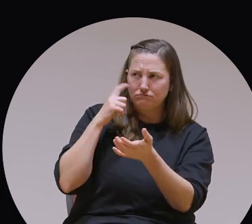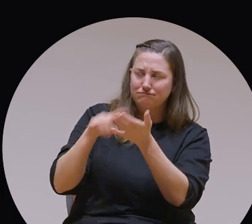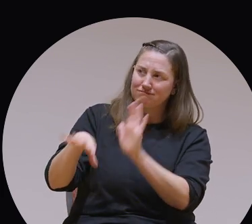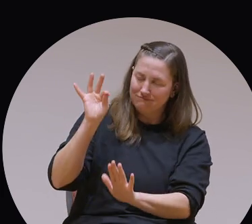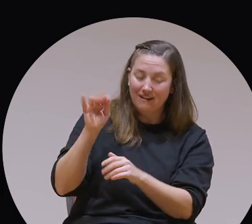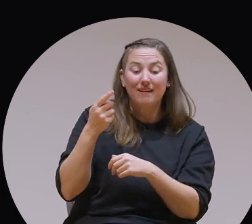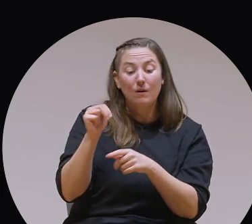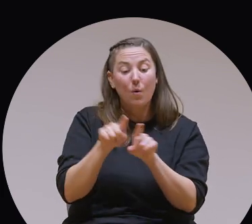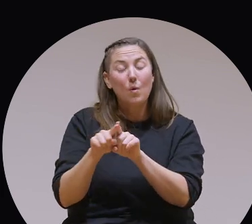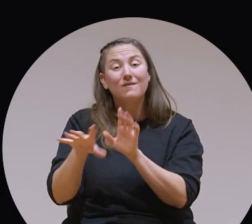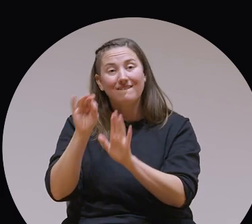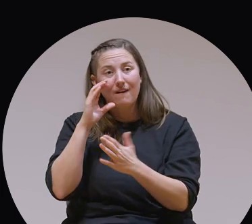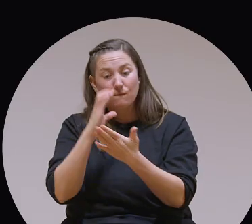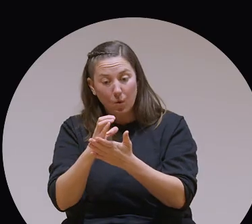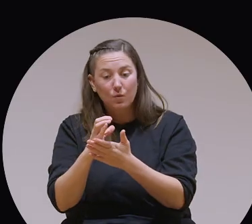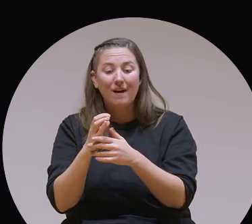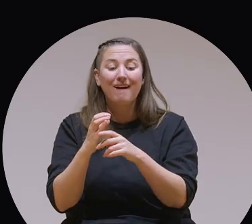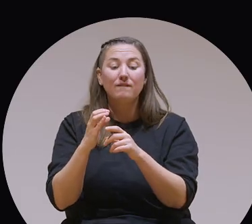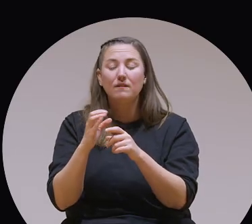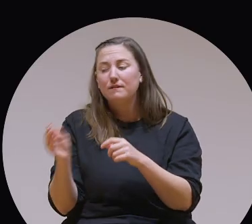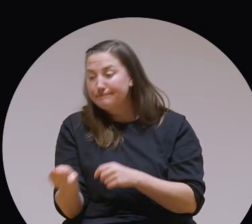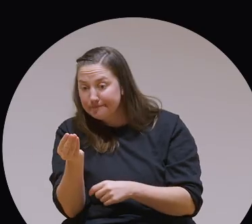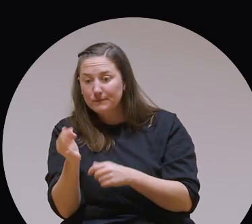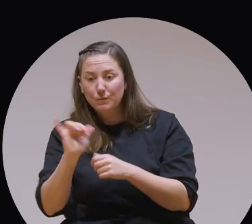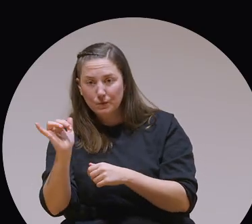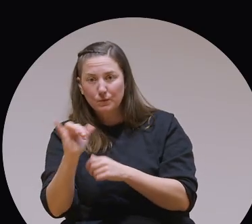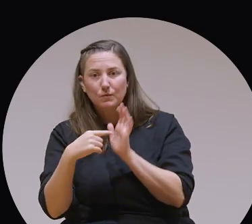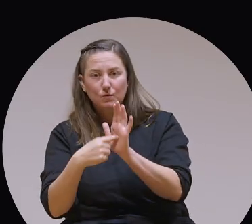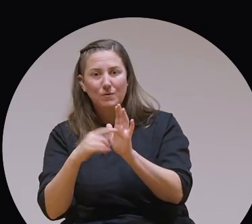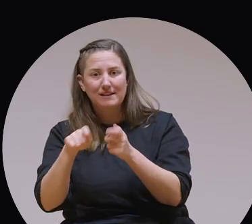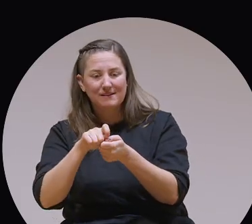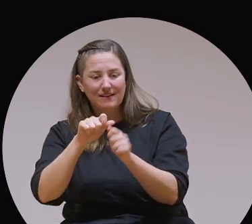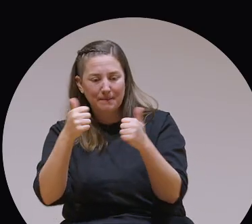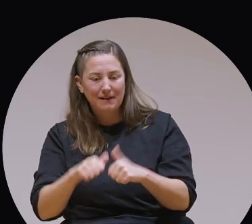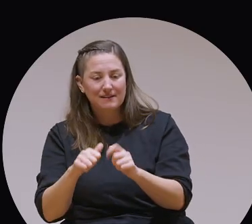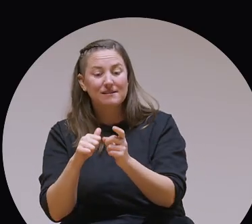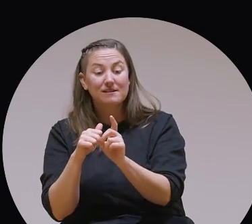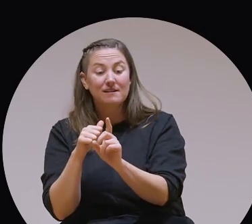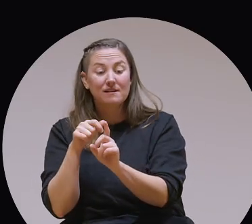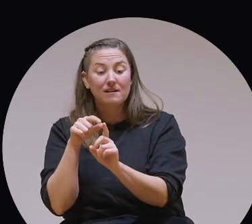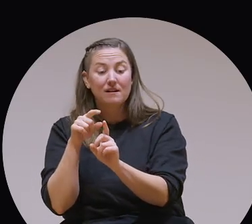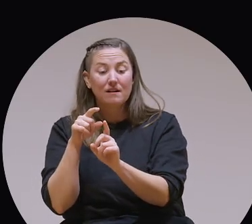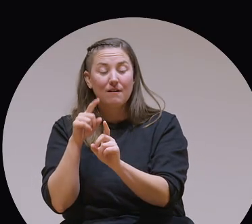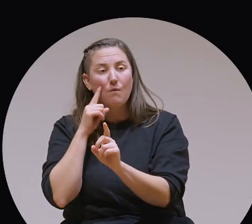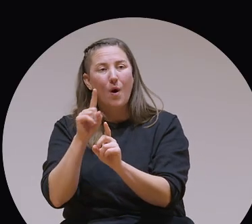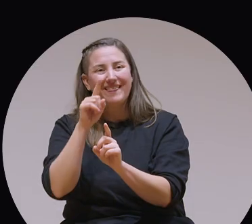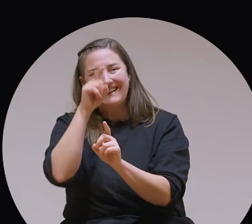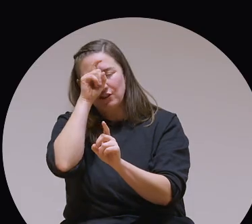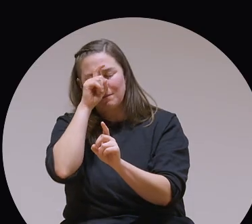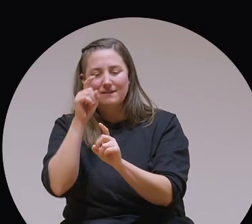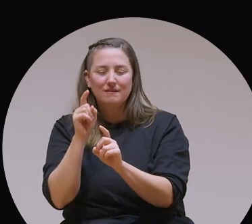then we found the photograph on the right of the slide, which shows the piece when it was lent to the